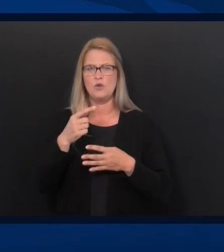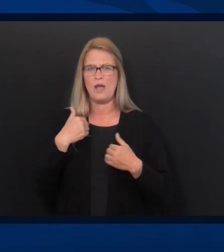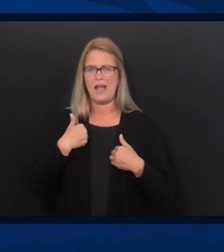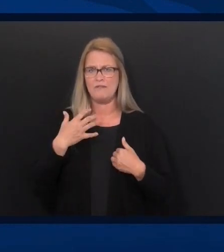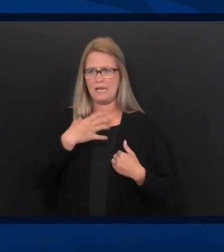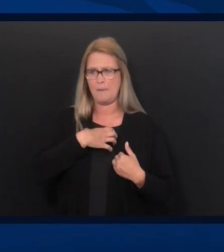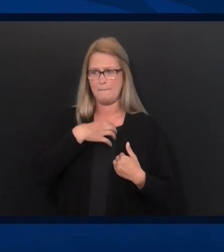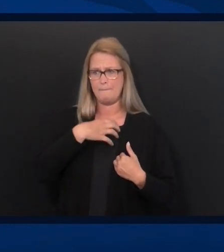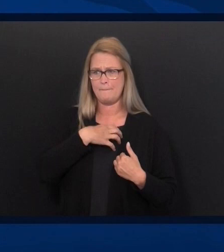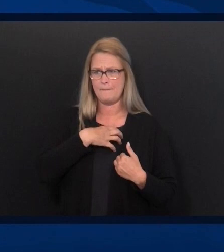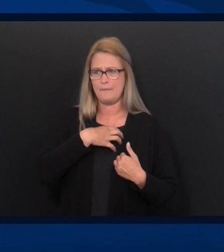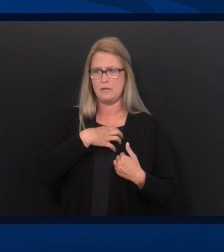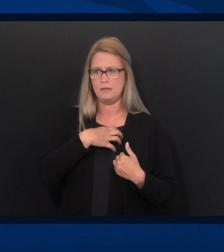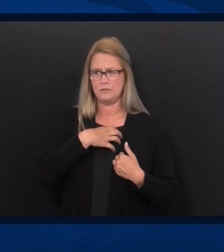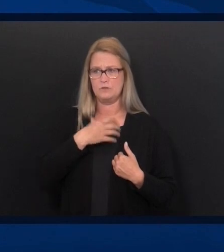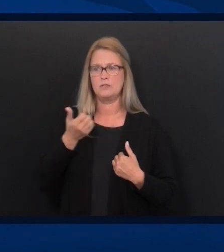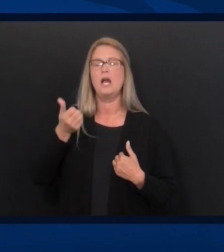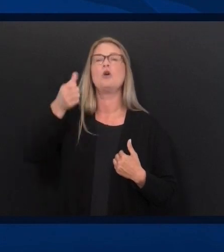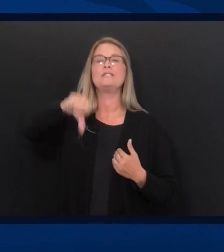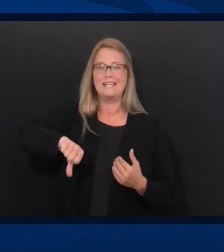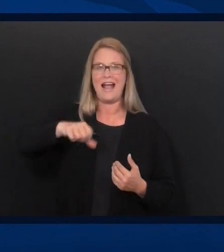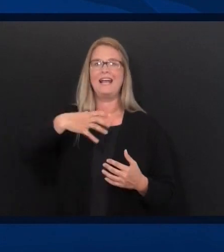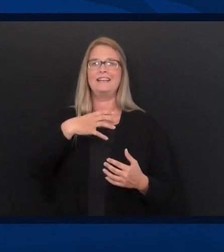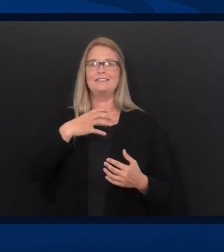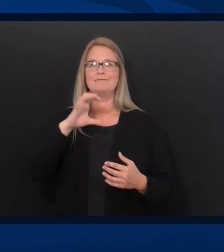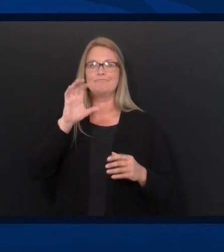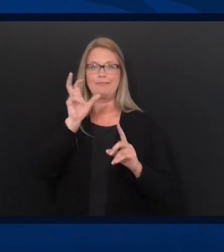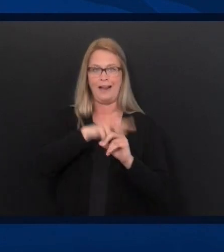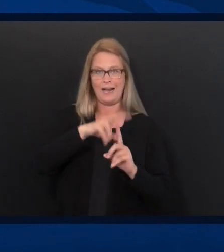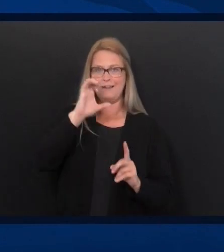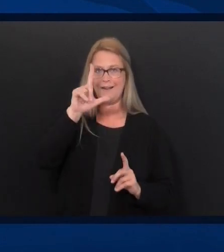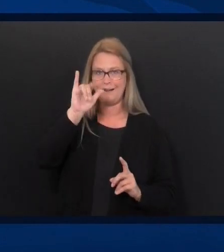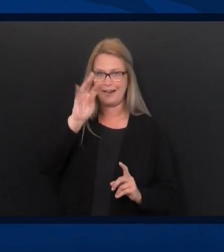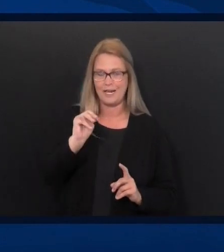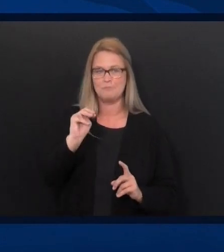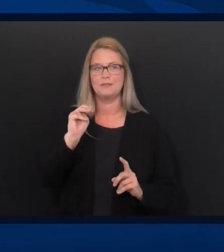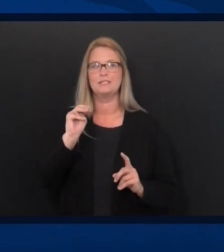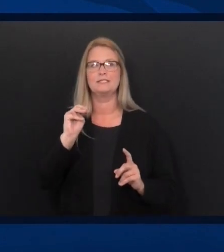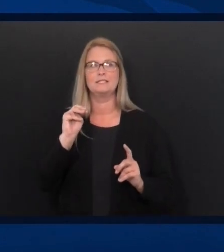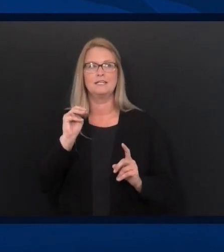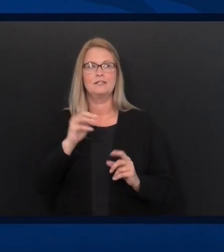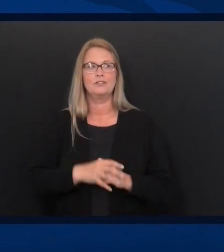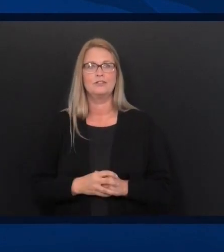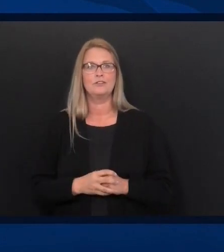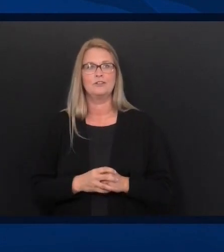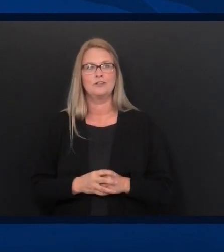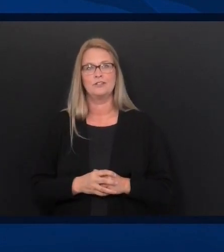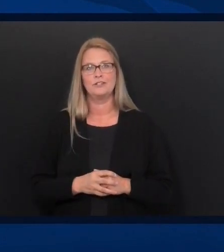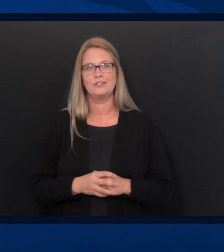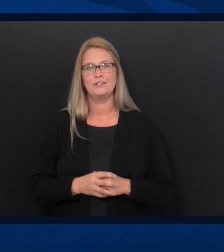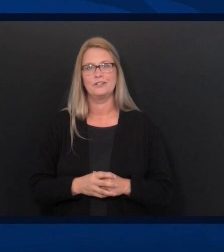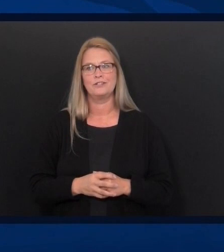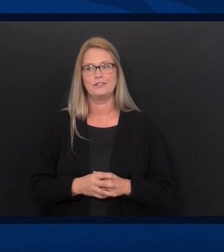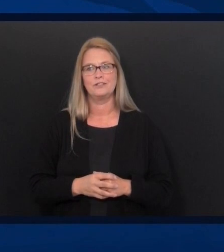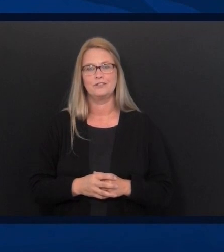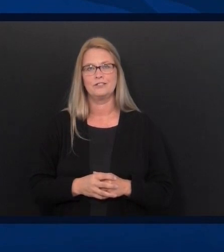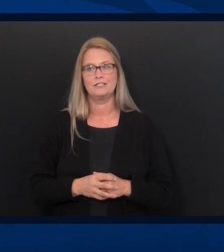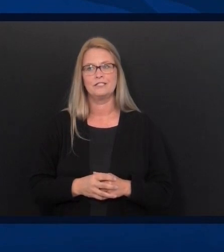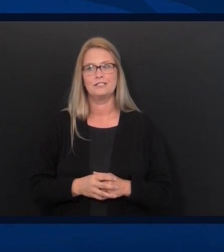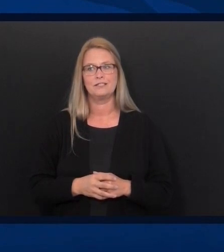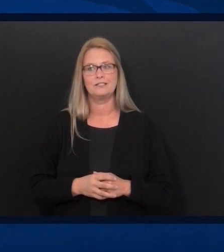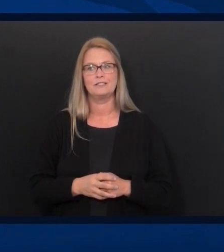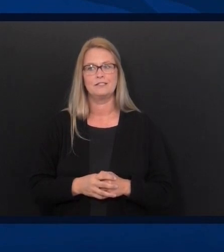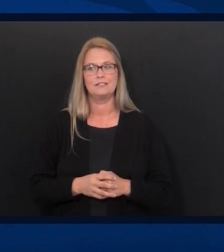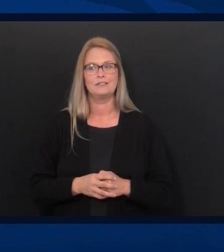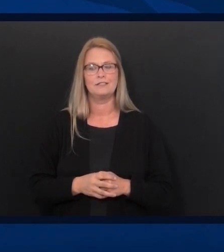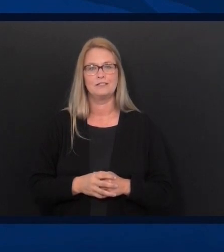do through your insurance commissioner to help persuade or lobby on behalf of these small businesses who